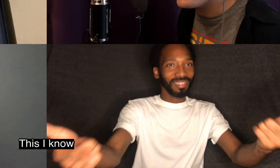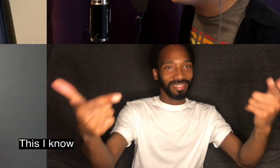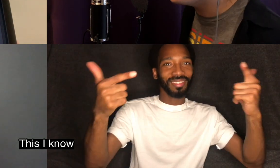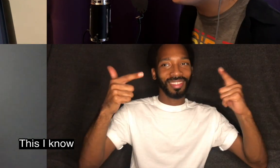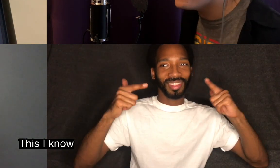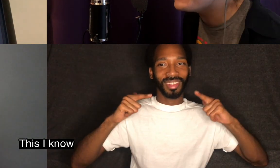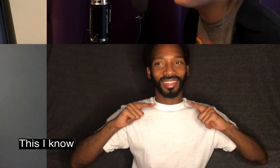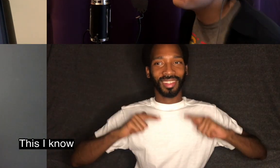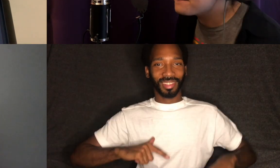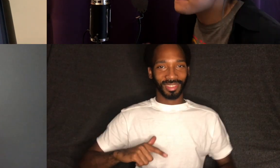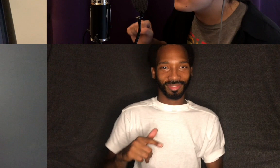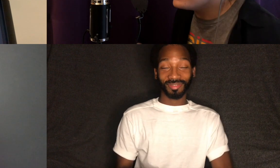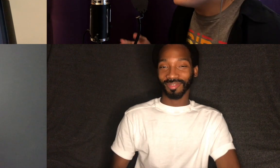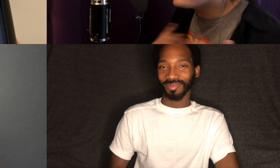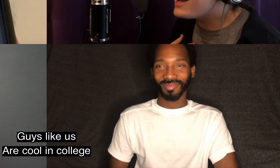this I know.